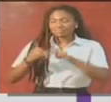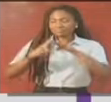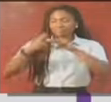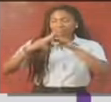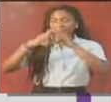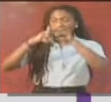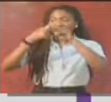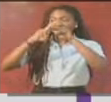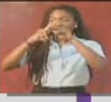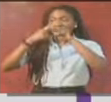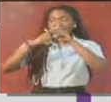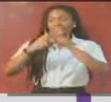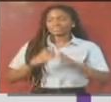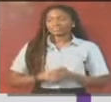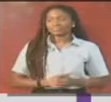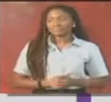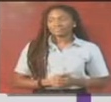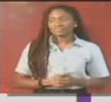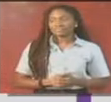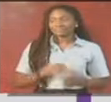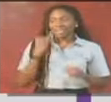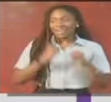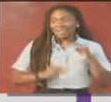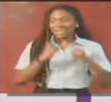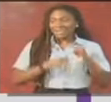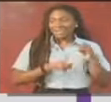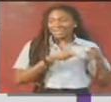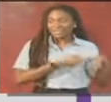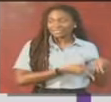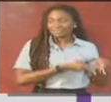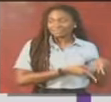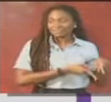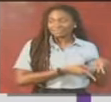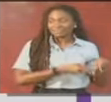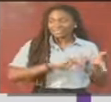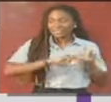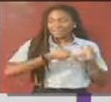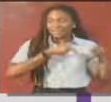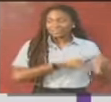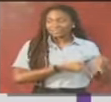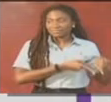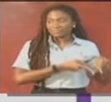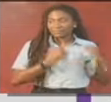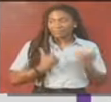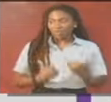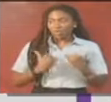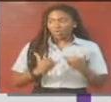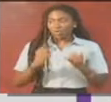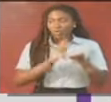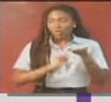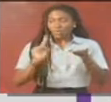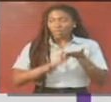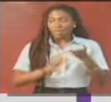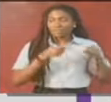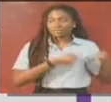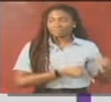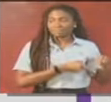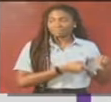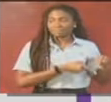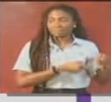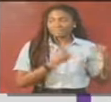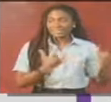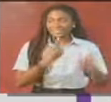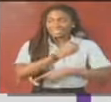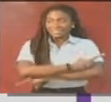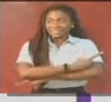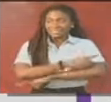bar for week 17, which really just represents the week that we're in right now. So that's not a completed week, but that is where we are to